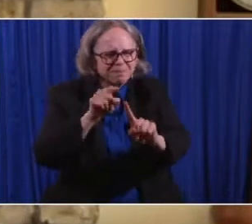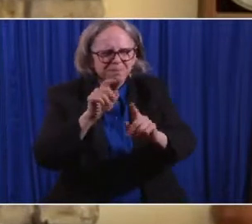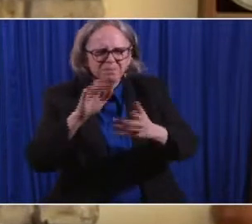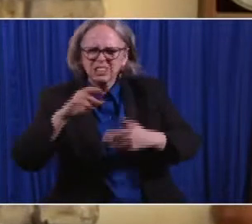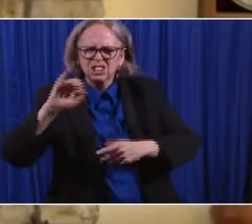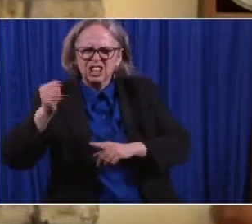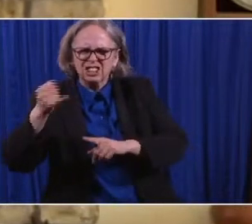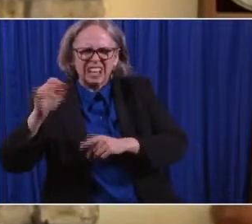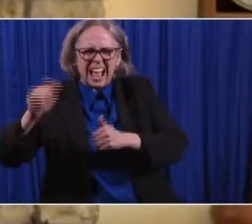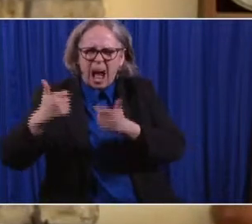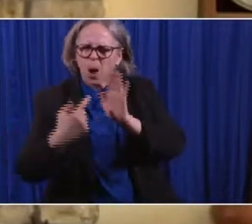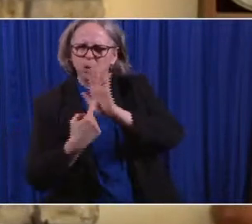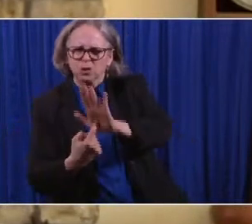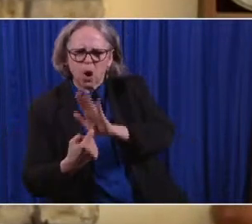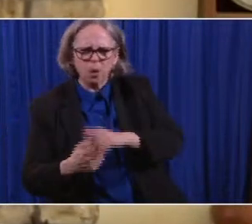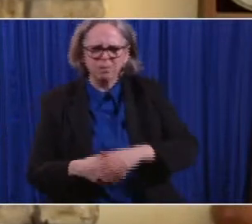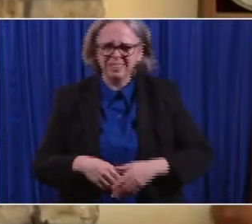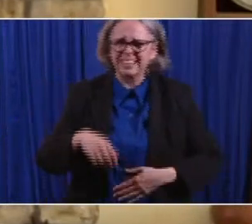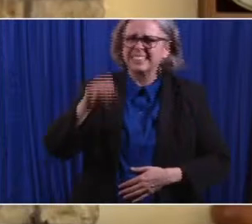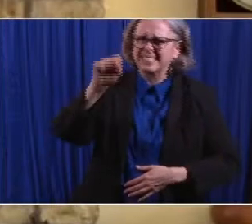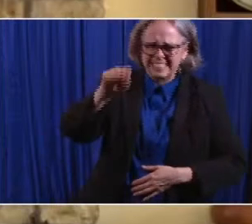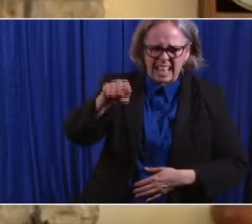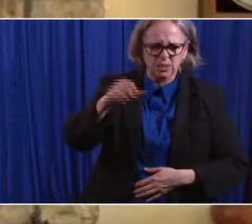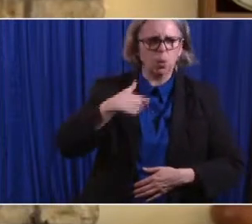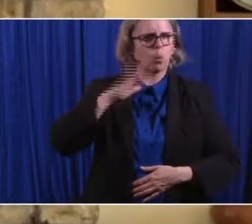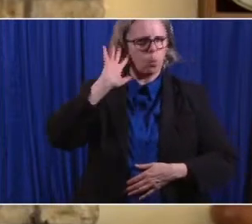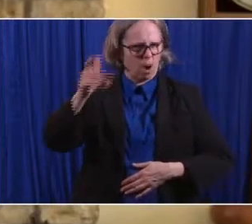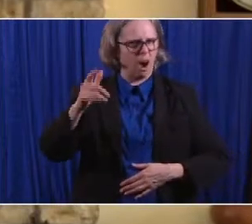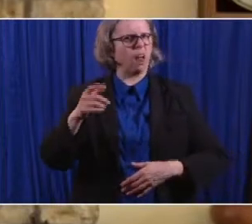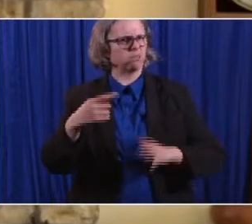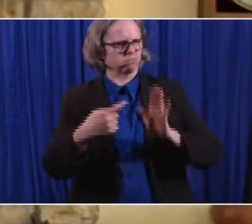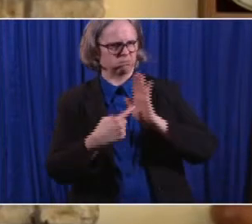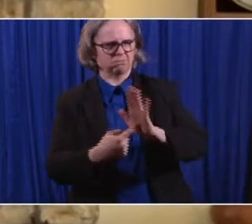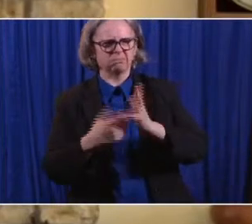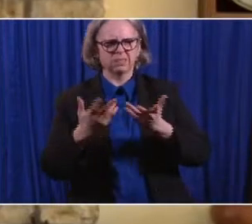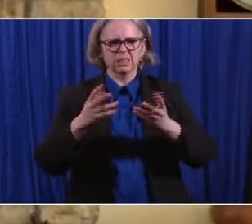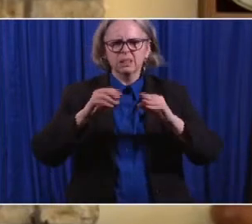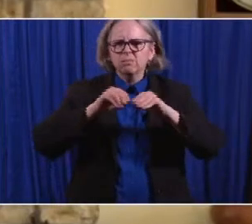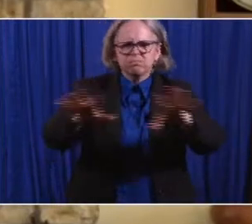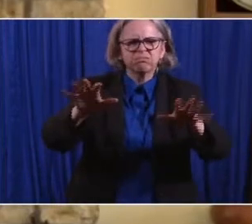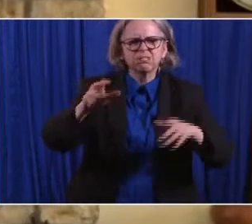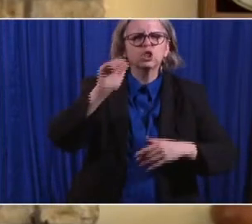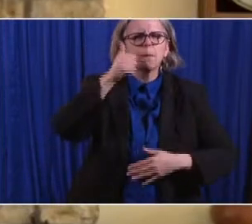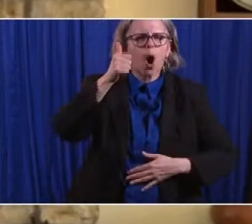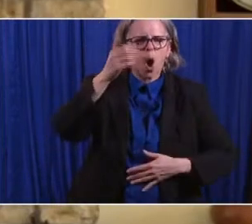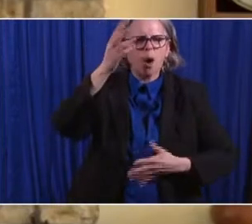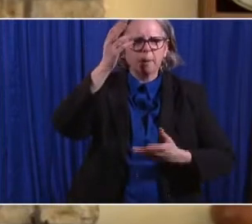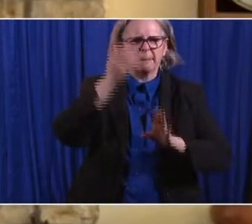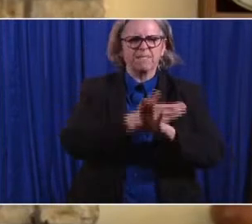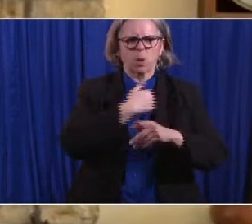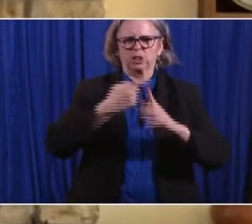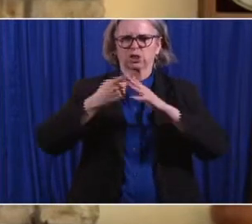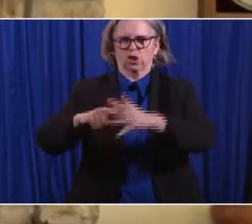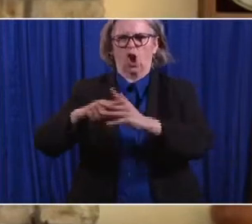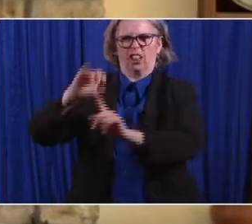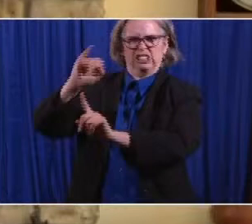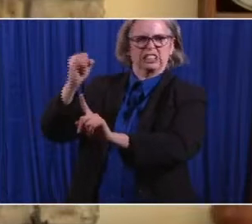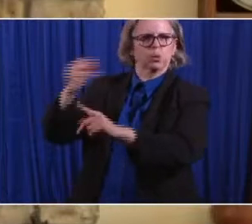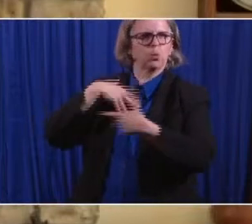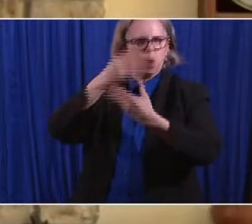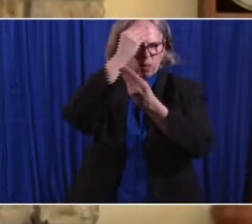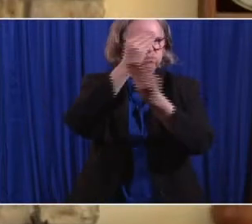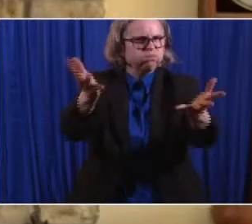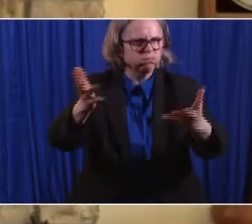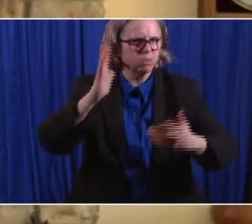and we'll be putting something out in all likelihood tomorrow before that first number hits there. So we'll be, in fact,